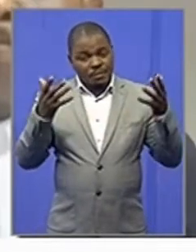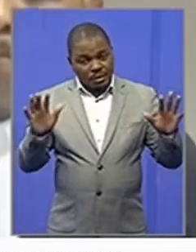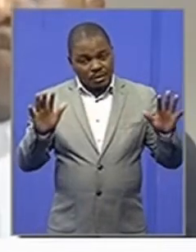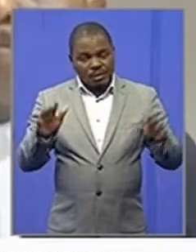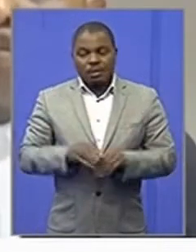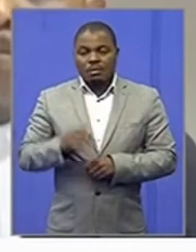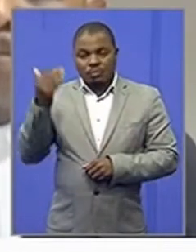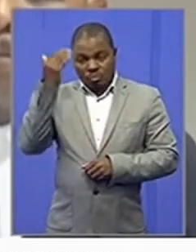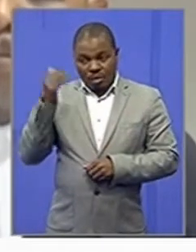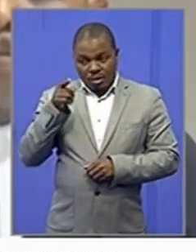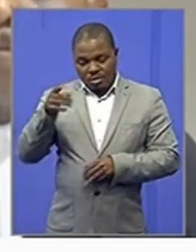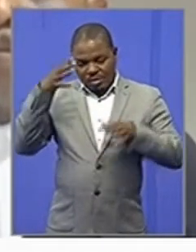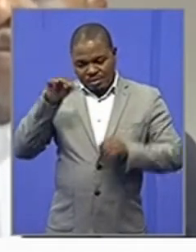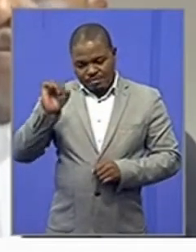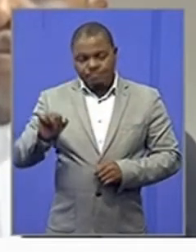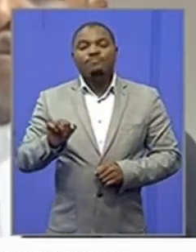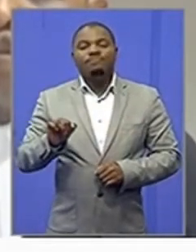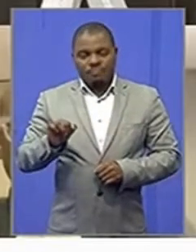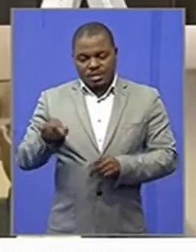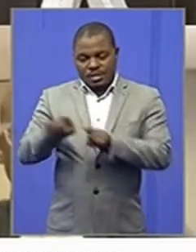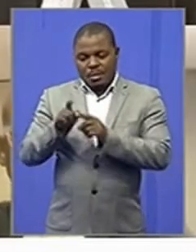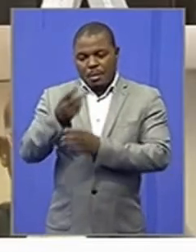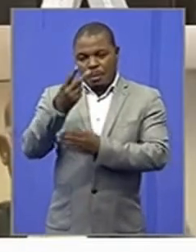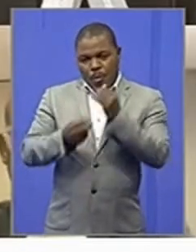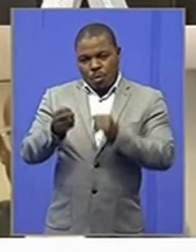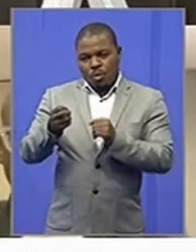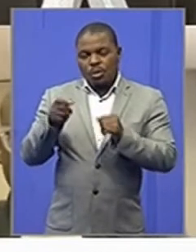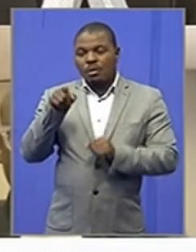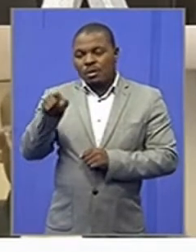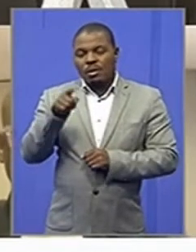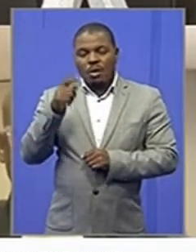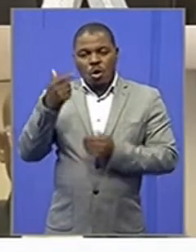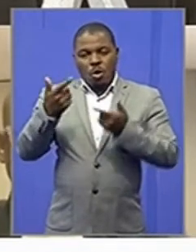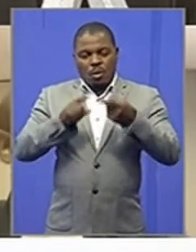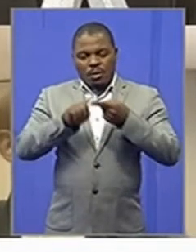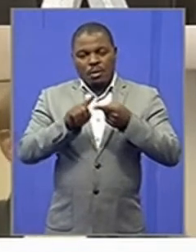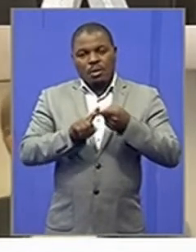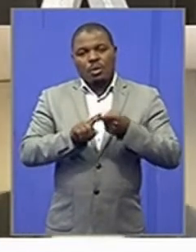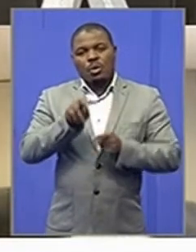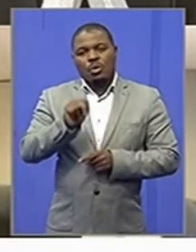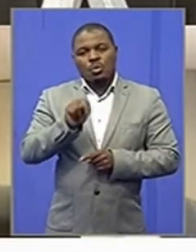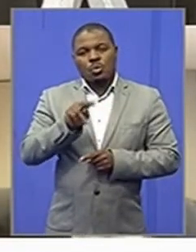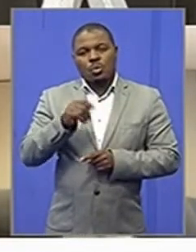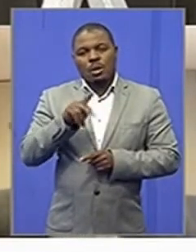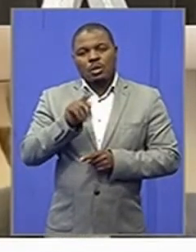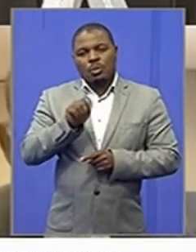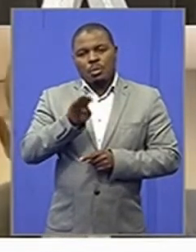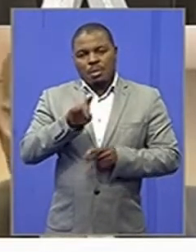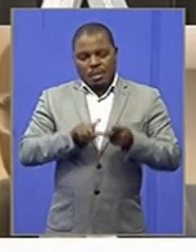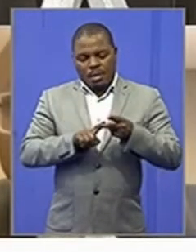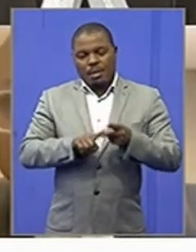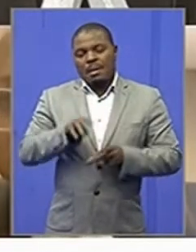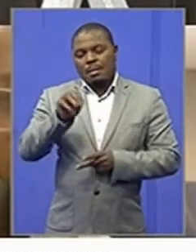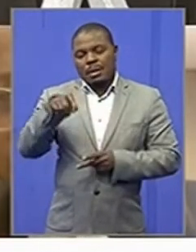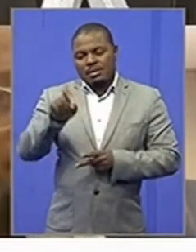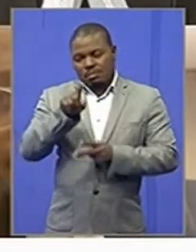ya moatlhodi Mnguni e ne ya dumelelana le bobedi ba babueledi e leng Ncukai Tobi le Max du Plessis. Mo go yona katlholo e